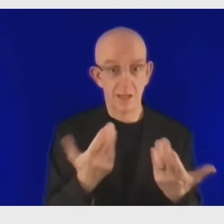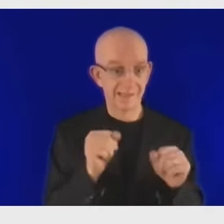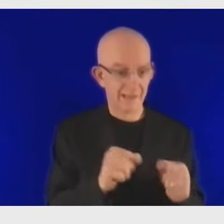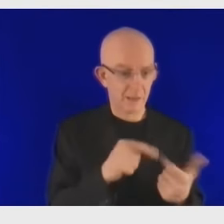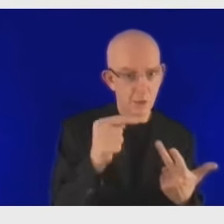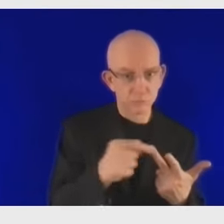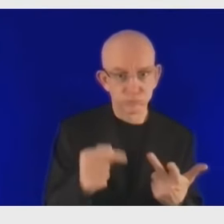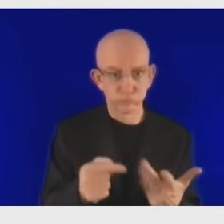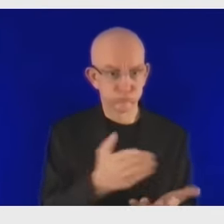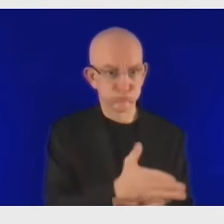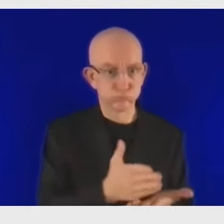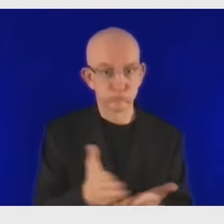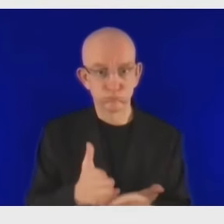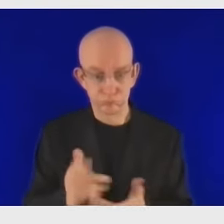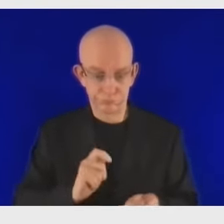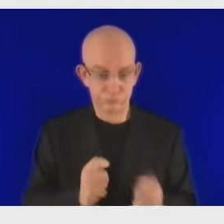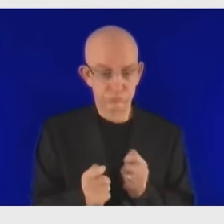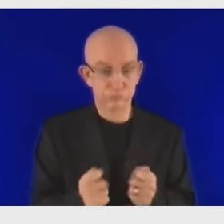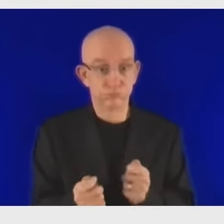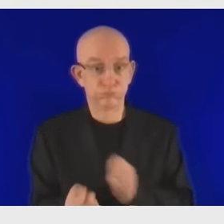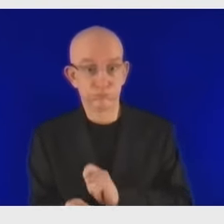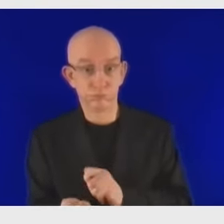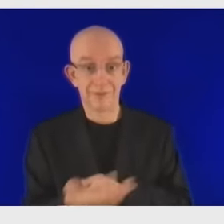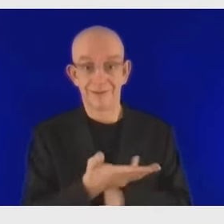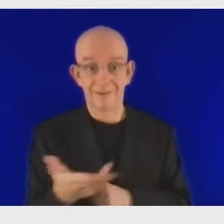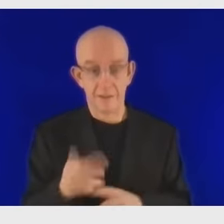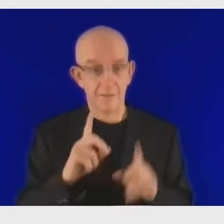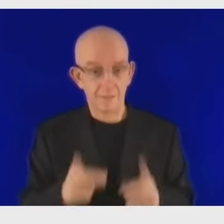need to give badges. We need to